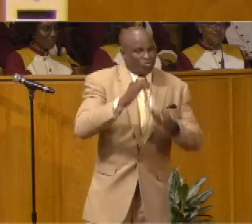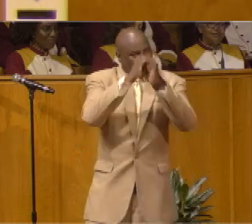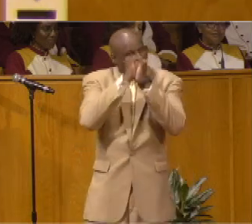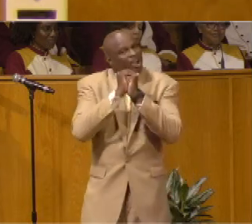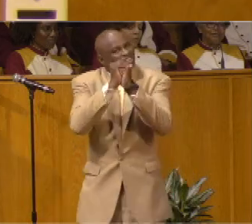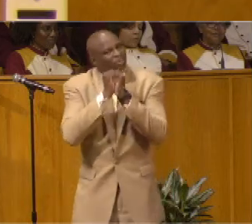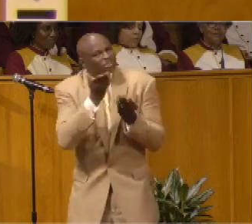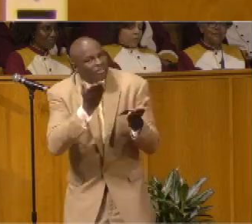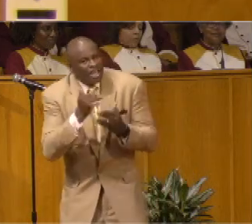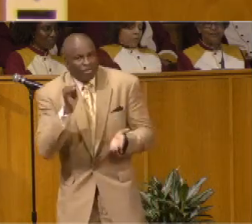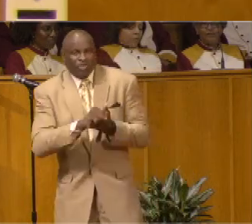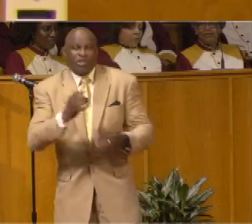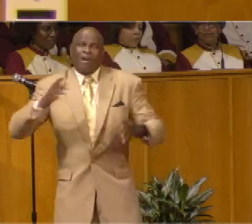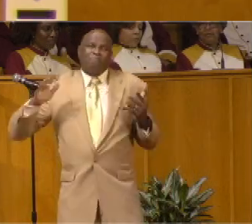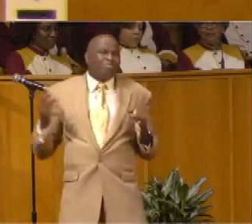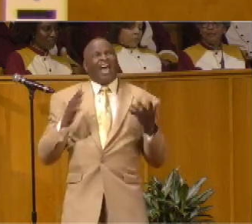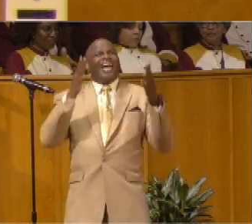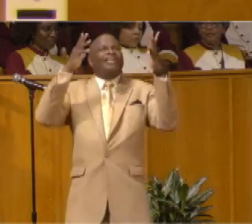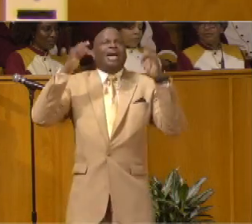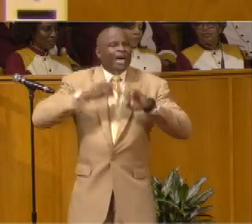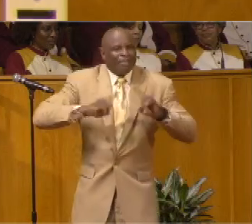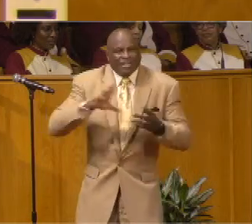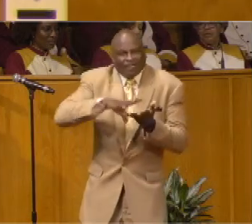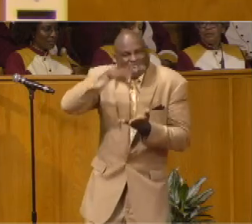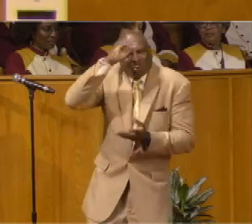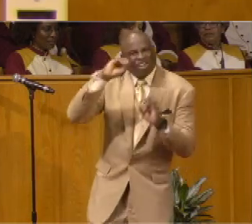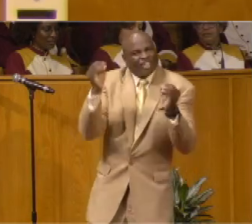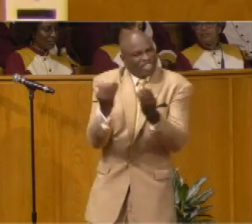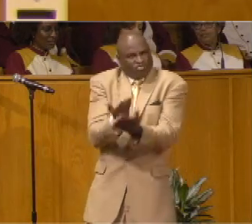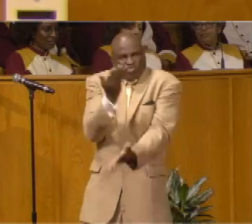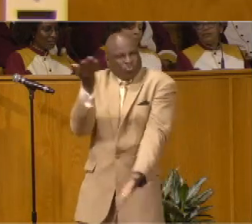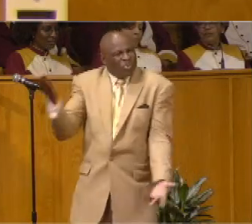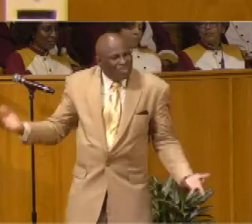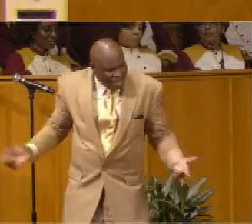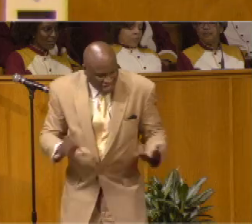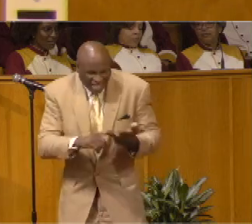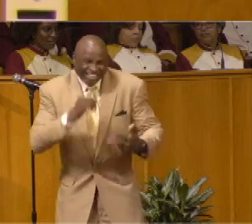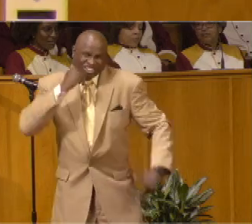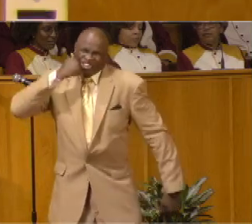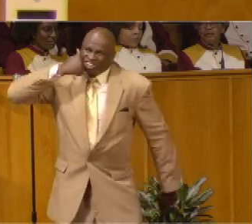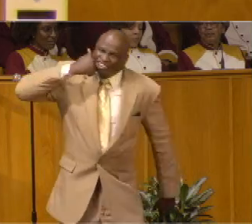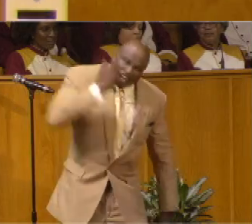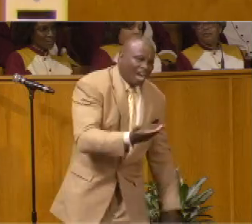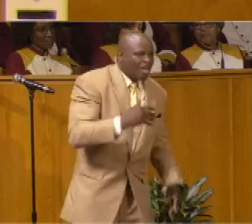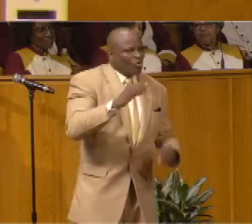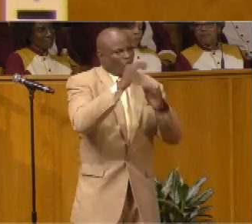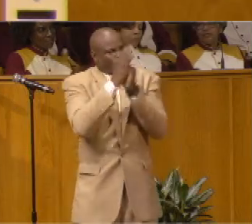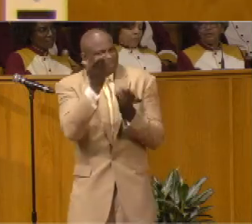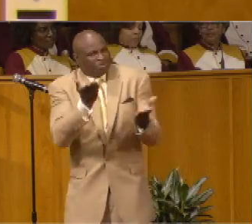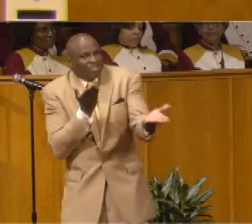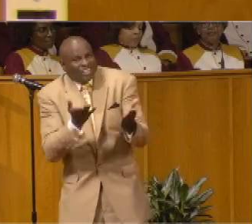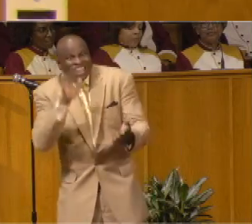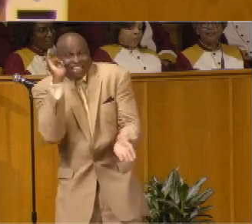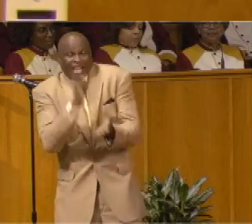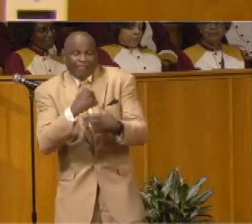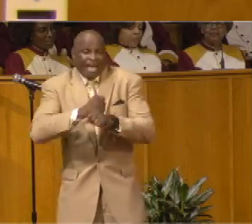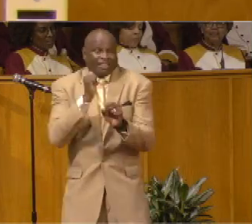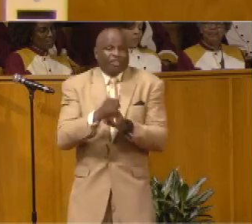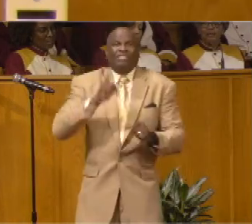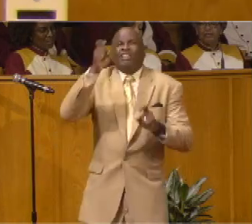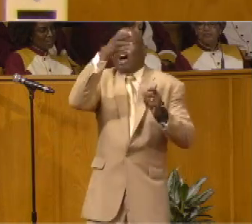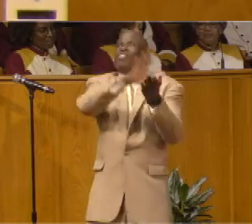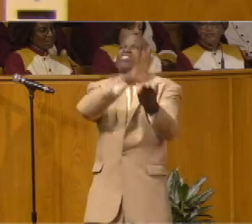service where you can praise but never learn anything new. Shame is the worship service that makes you give